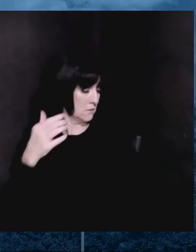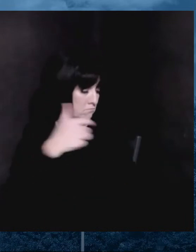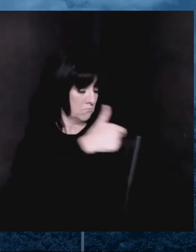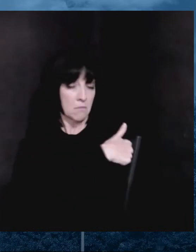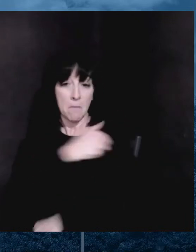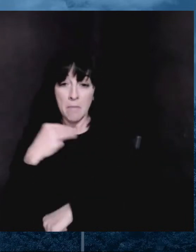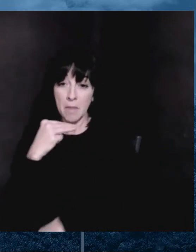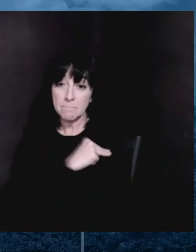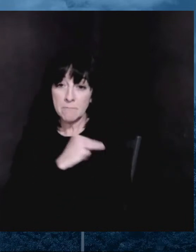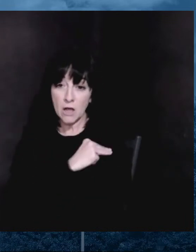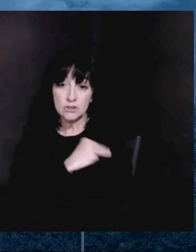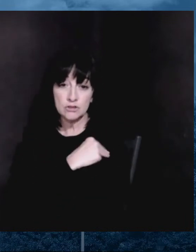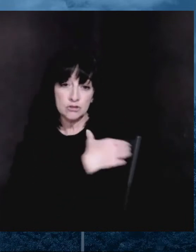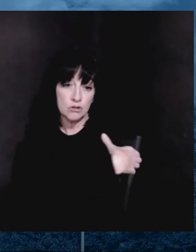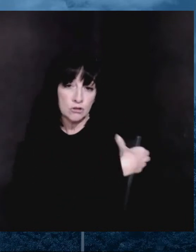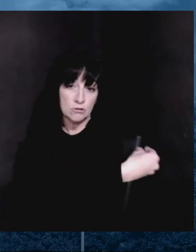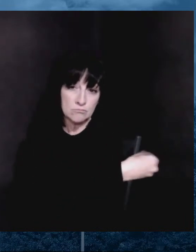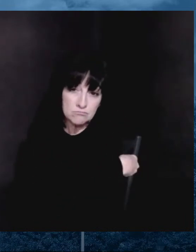it's put in the muscle and